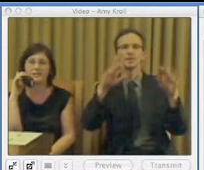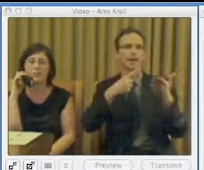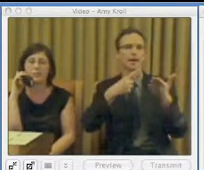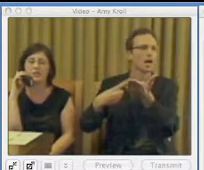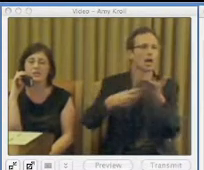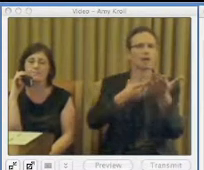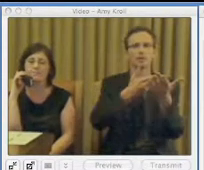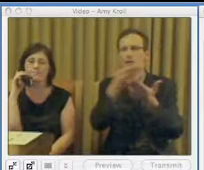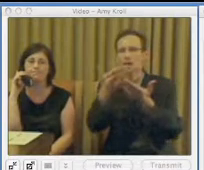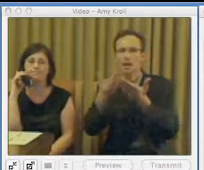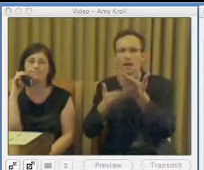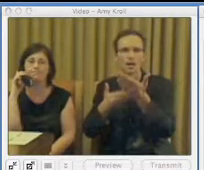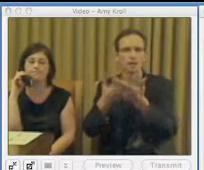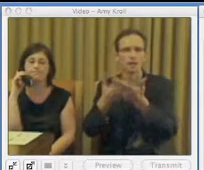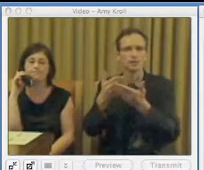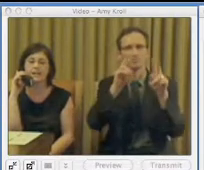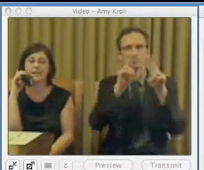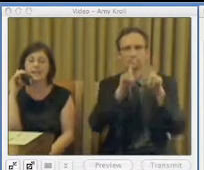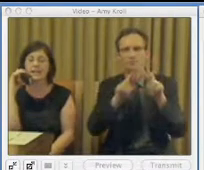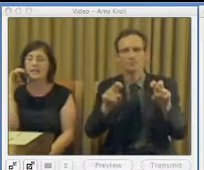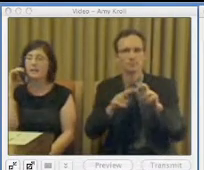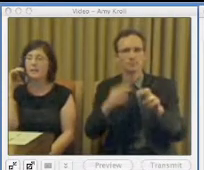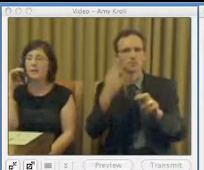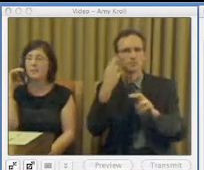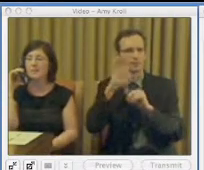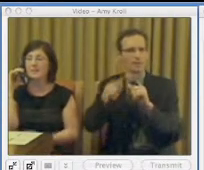discuss amongst ourselves as a community.